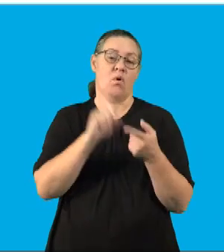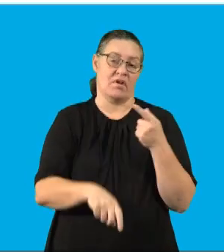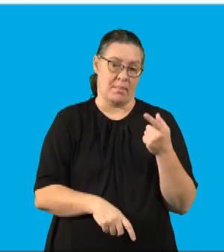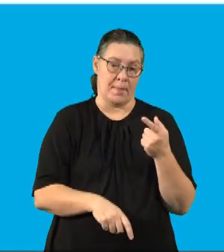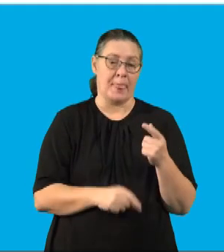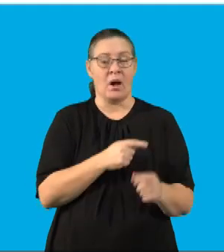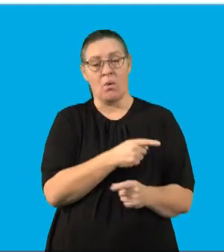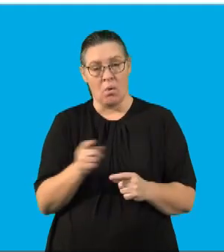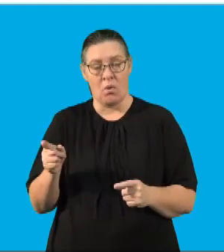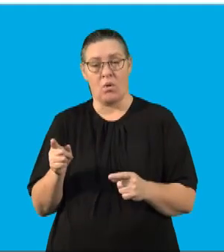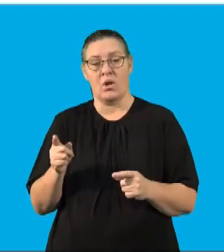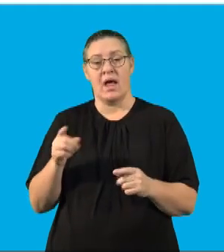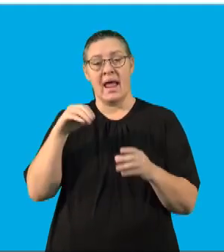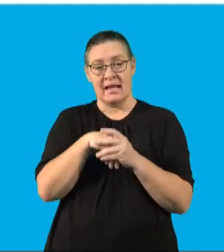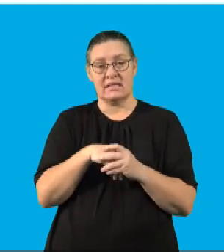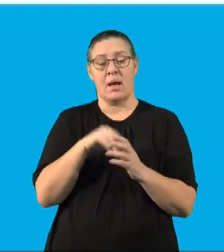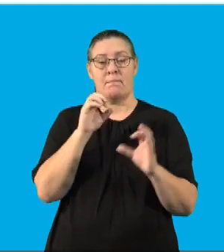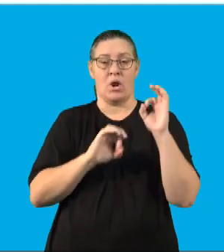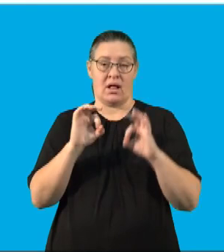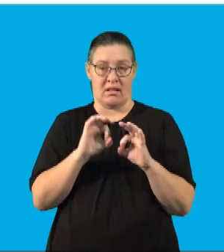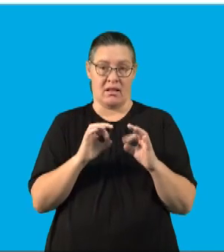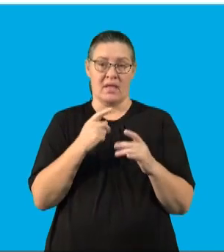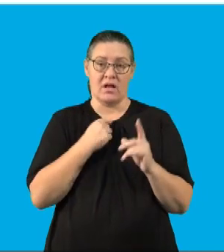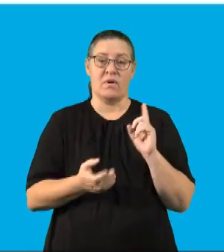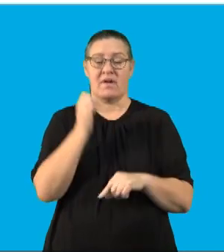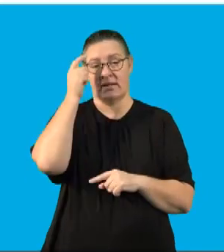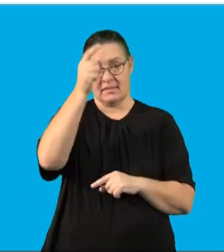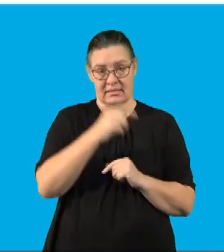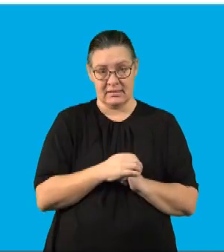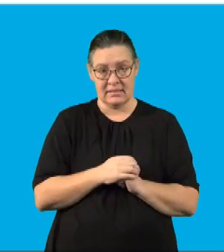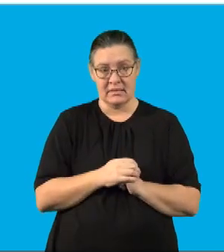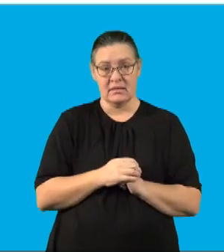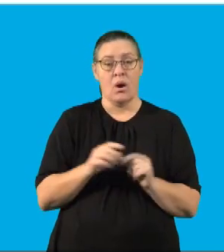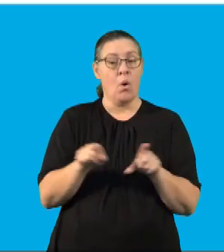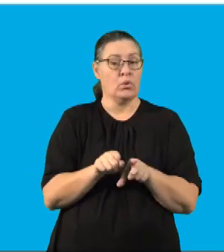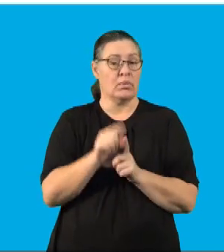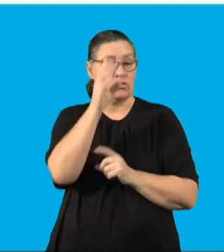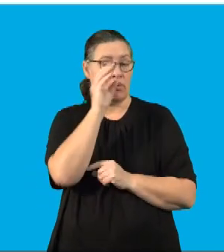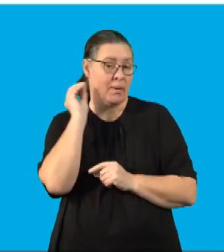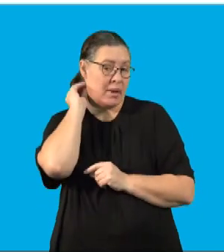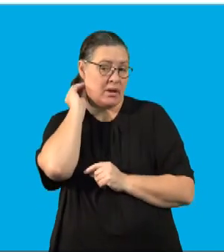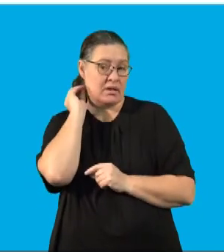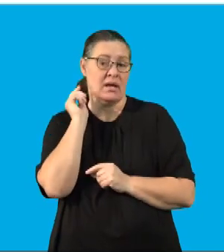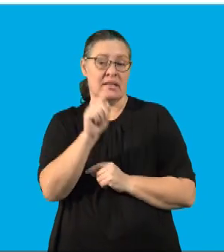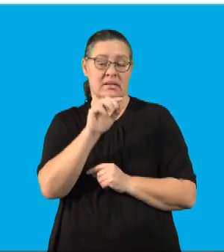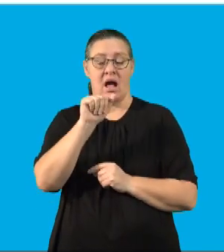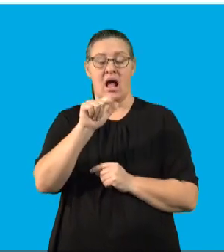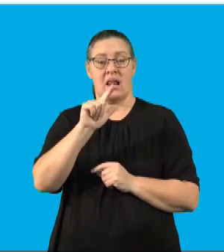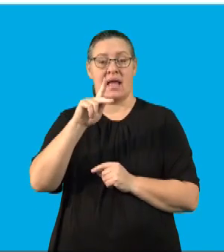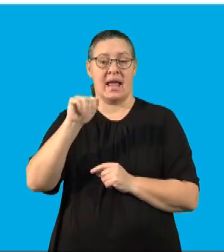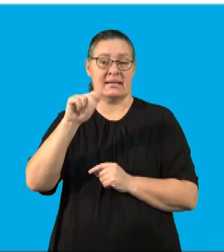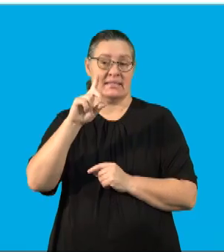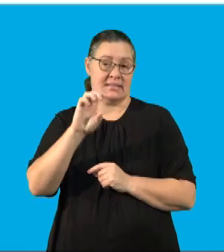to overcome all the substance or all the intermolecular forces that we are finding here. We also need to remember that this is